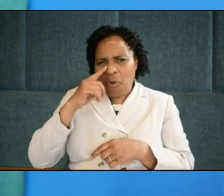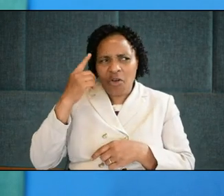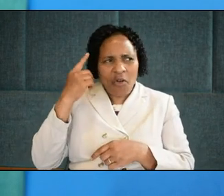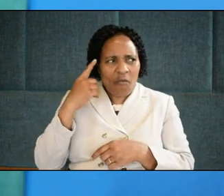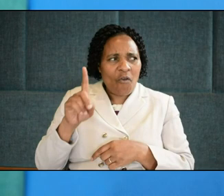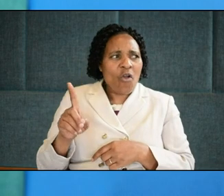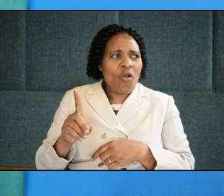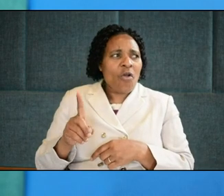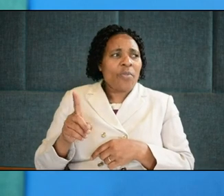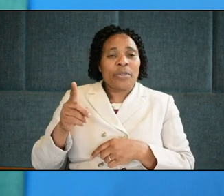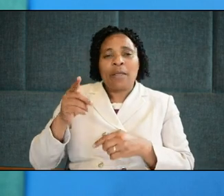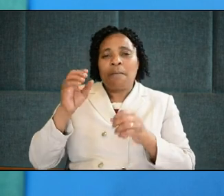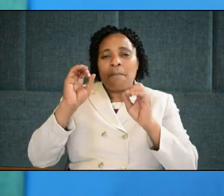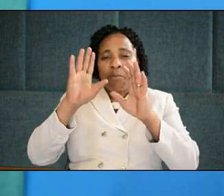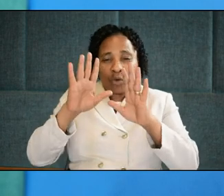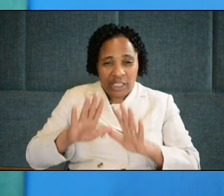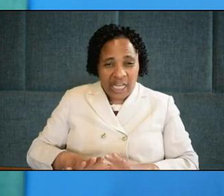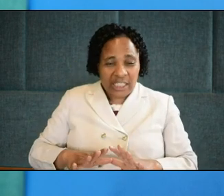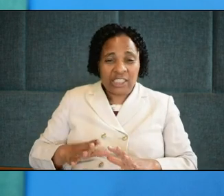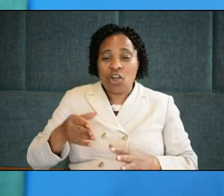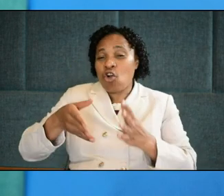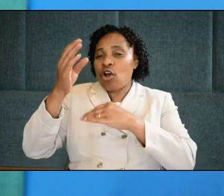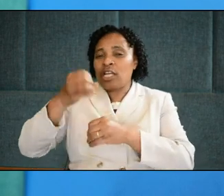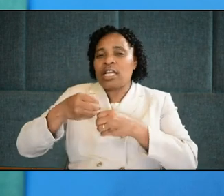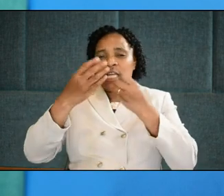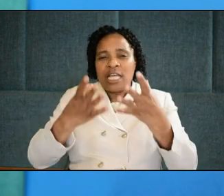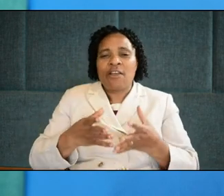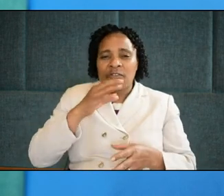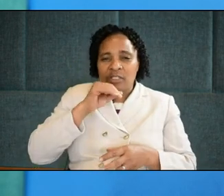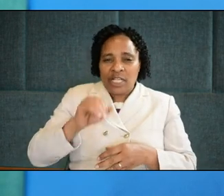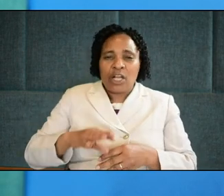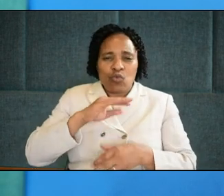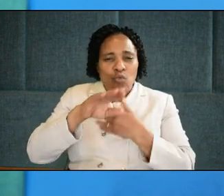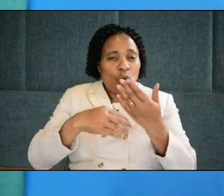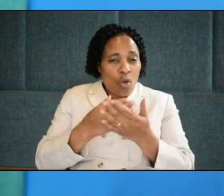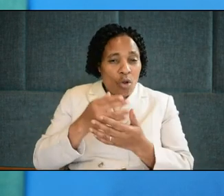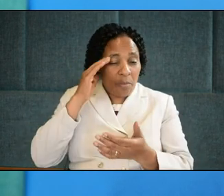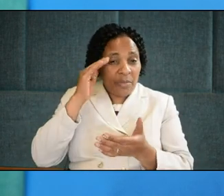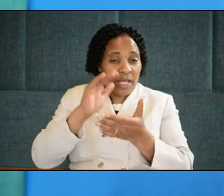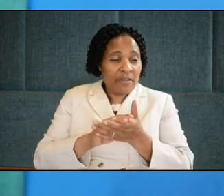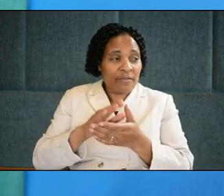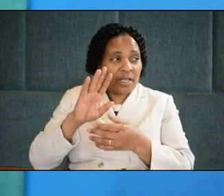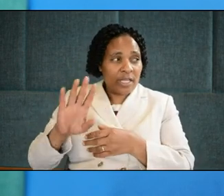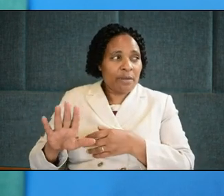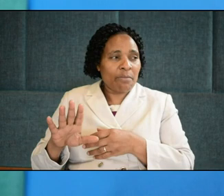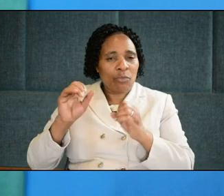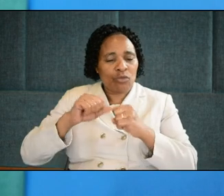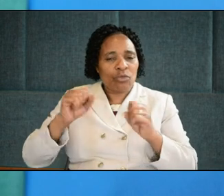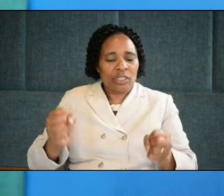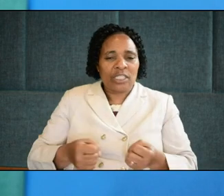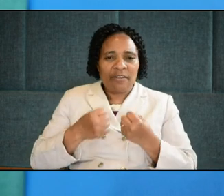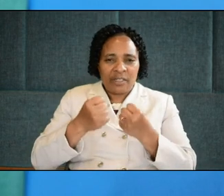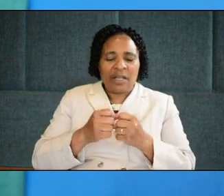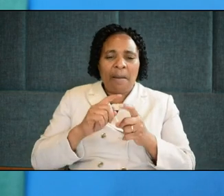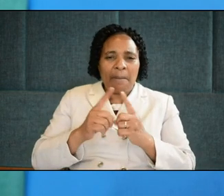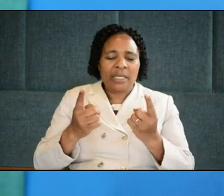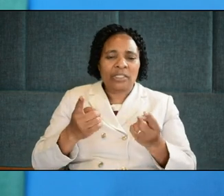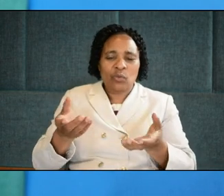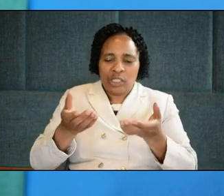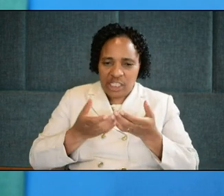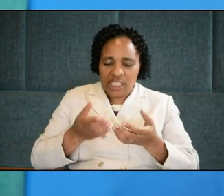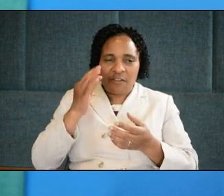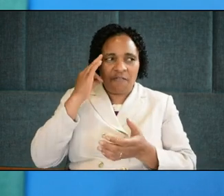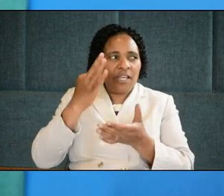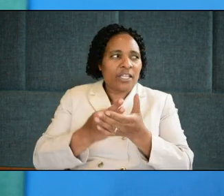because God gave his son for everyone. Everyone who believes in him can be saved, but you just need that